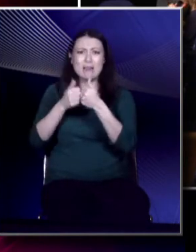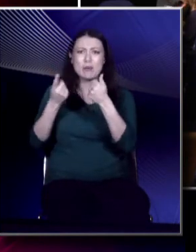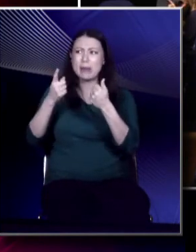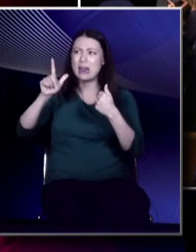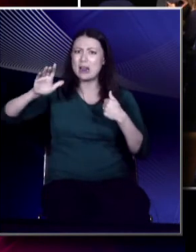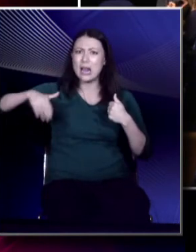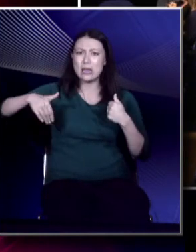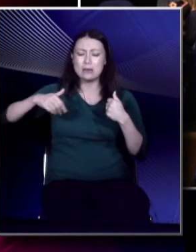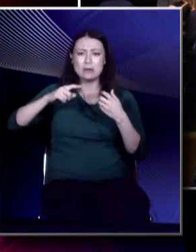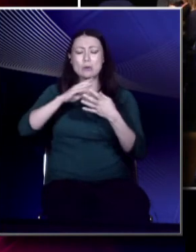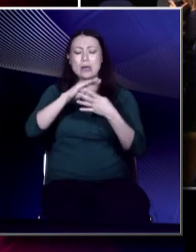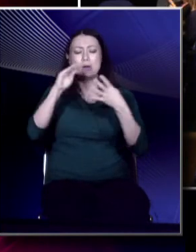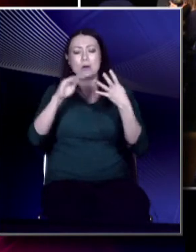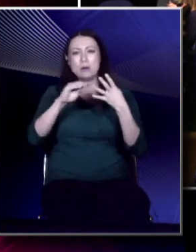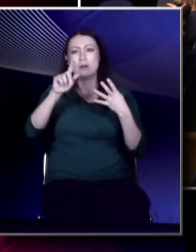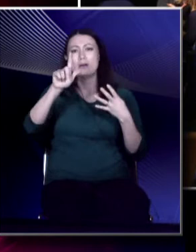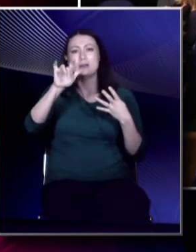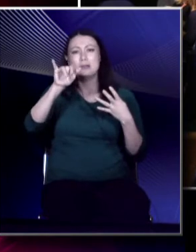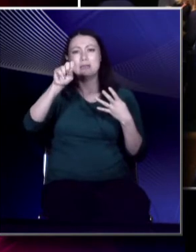Ring.